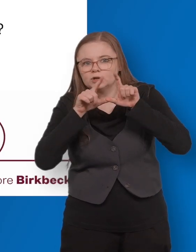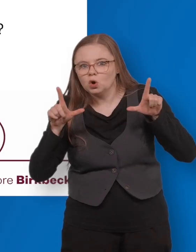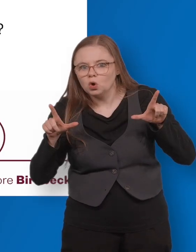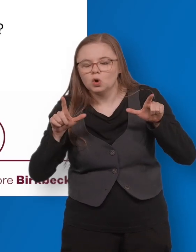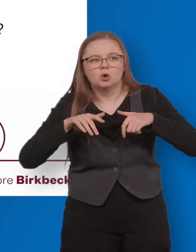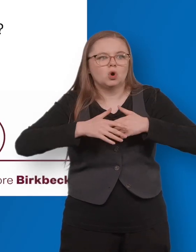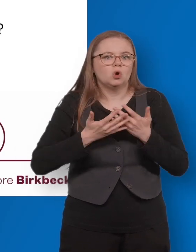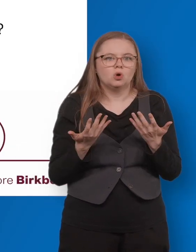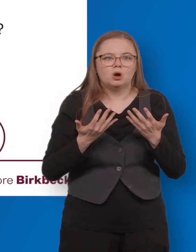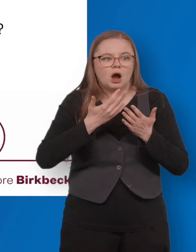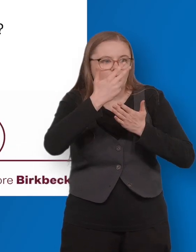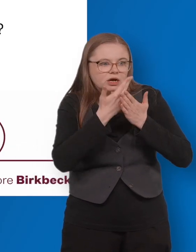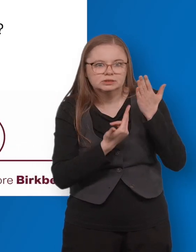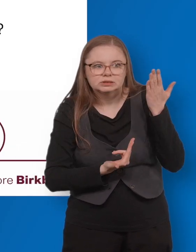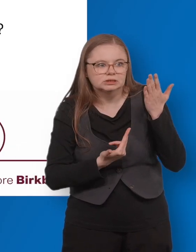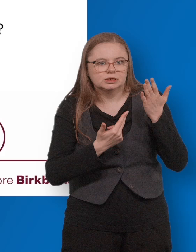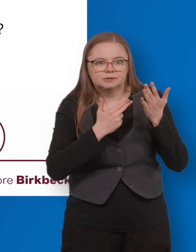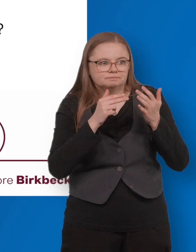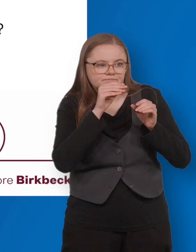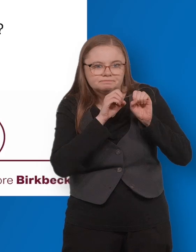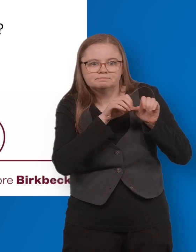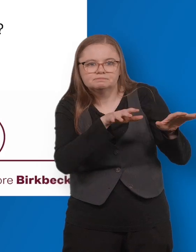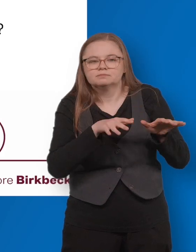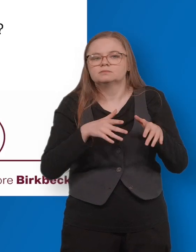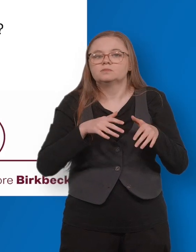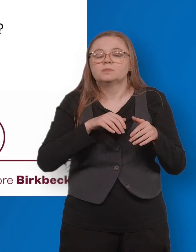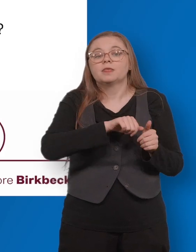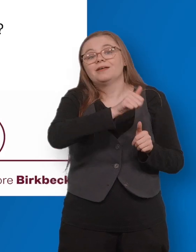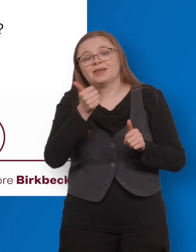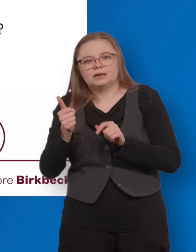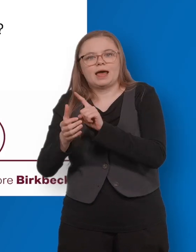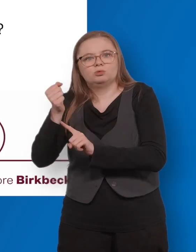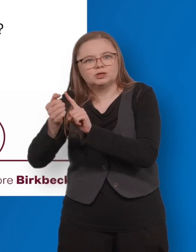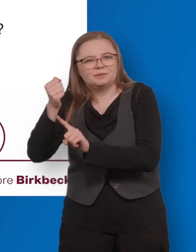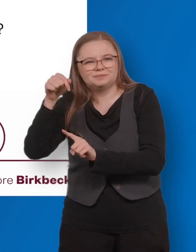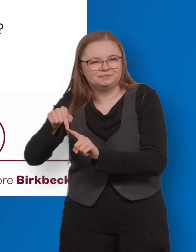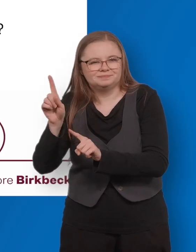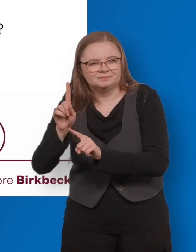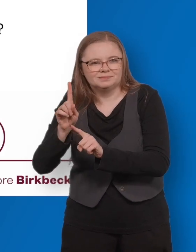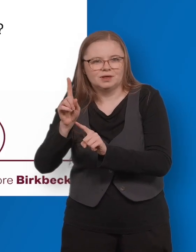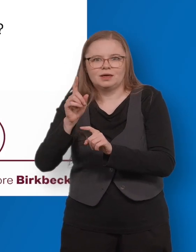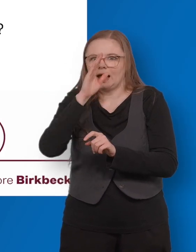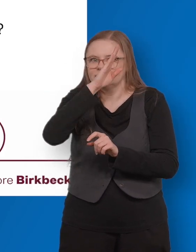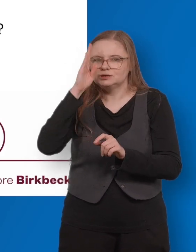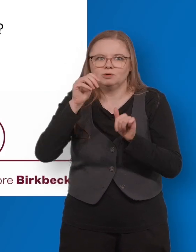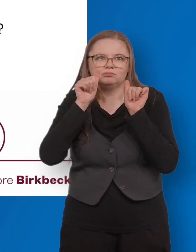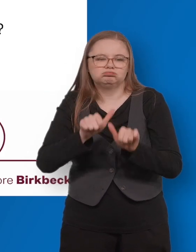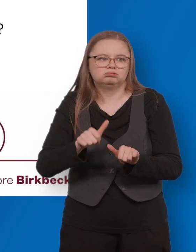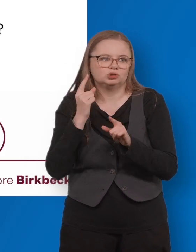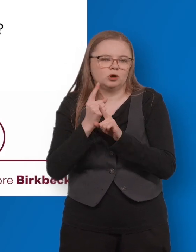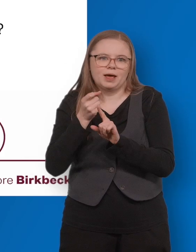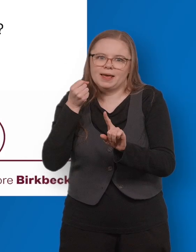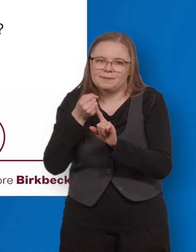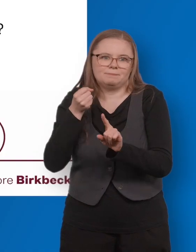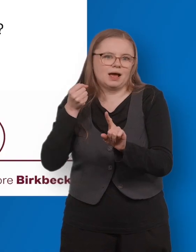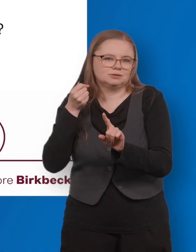be artistic endeavors. And then what are the outcomes? And of course, in academia, we love to talk about impact because it's one of